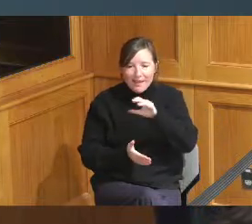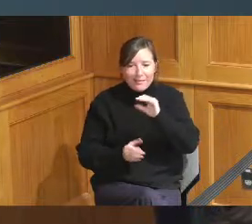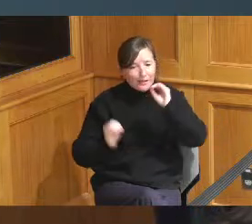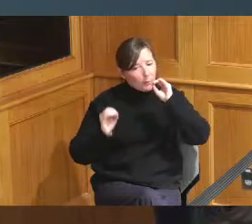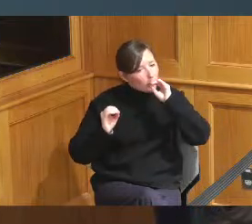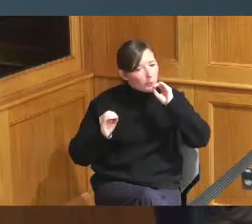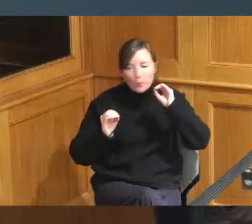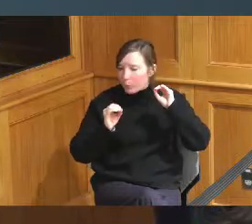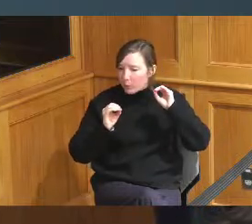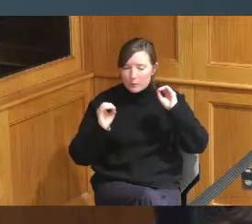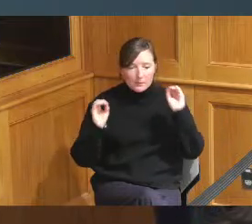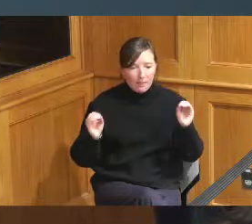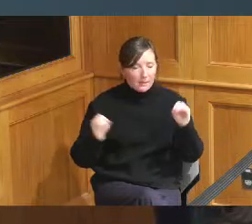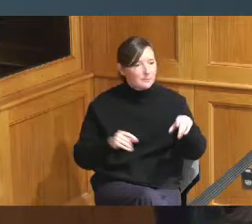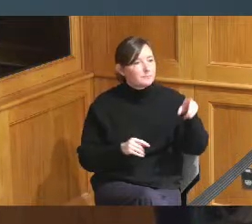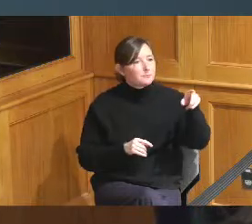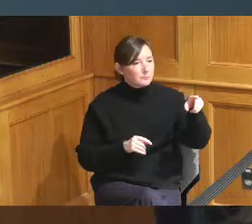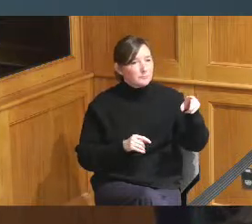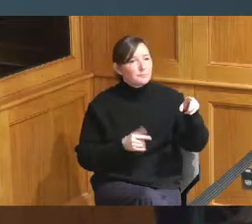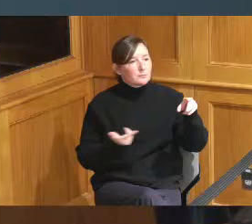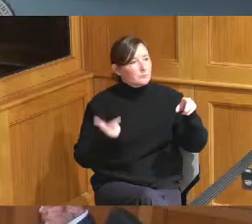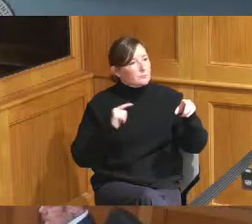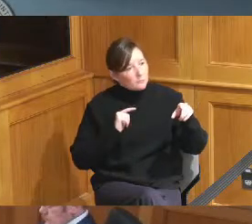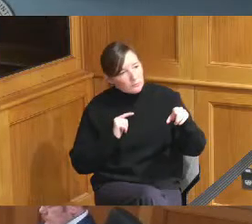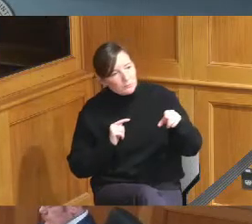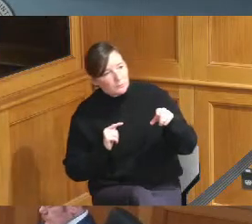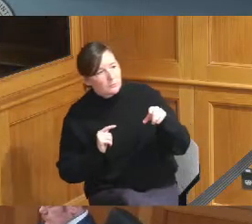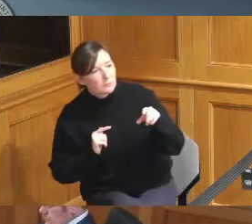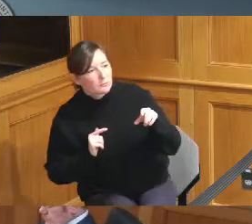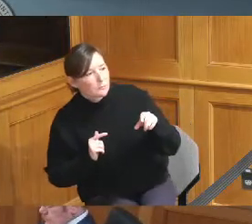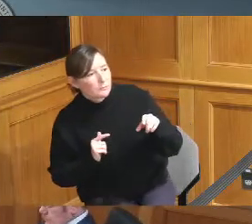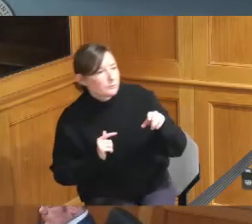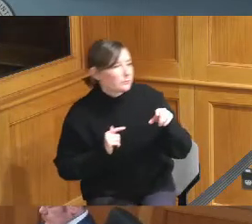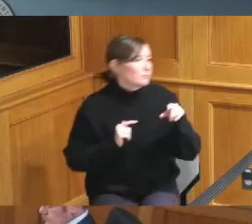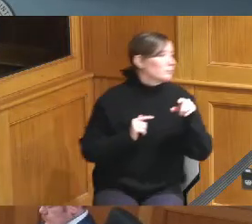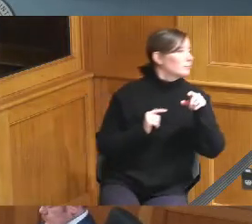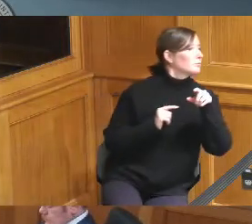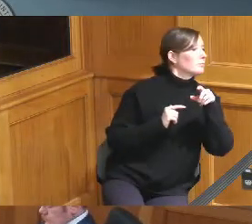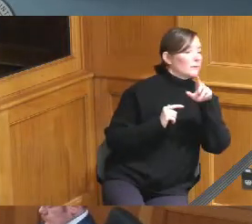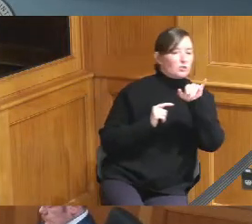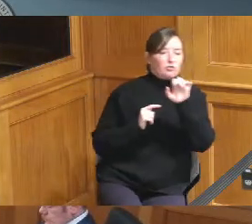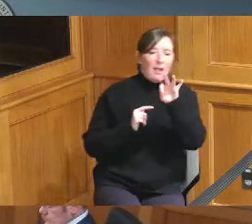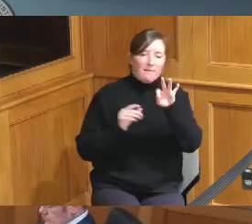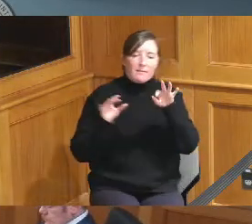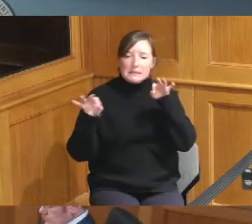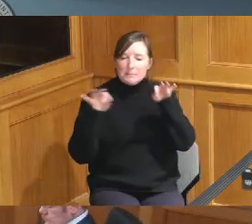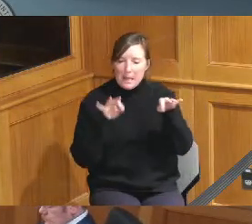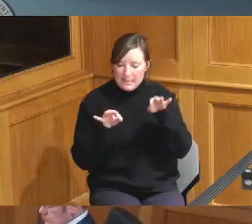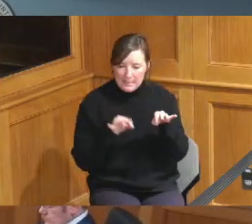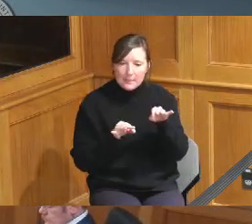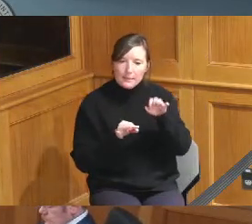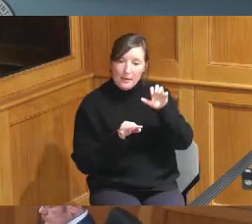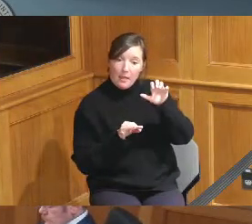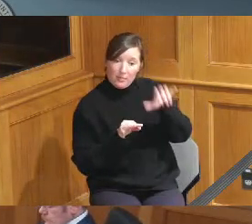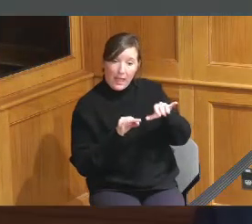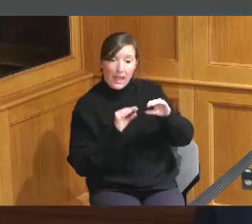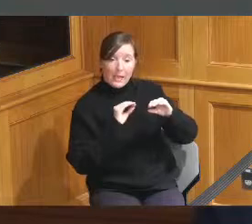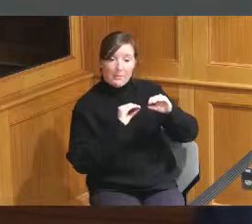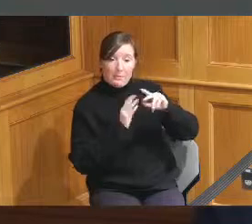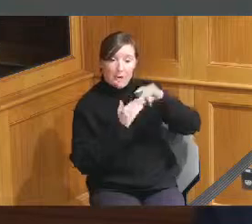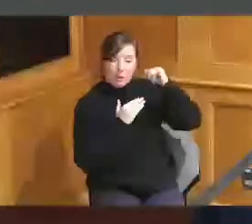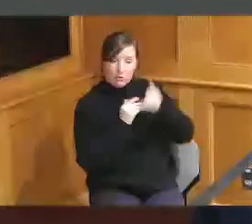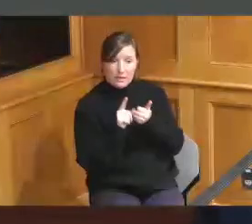so commissioners, so the capital maintenance, capital repair, so the project itself,